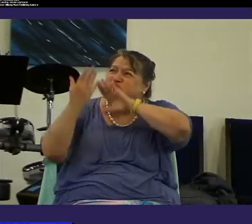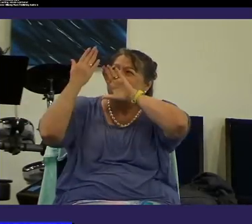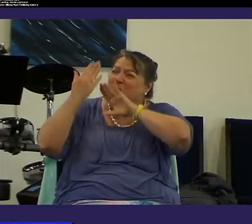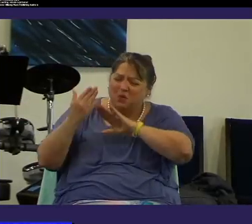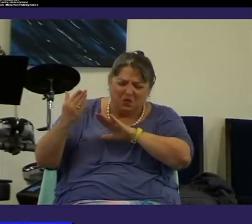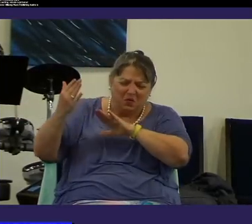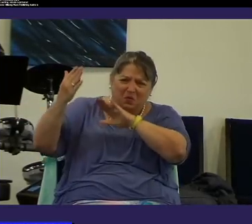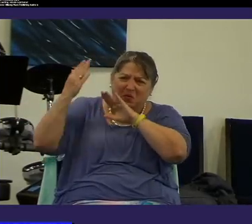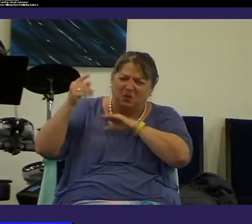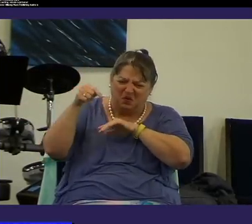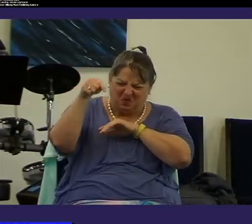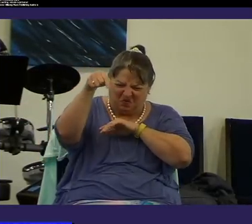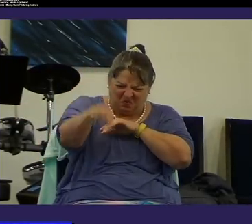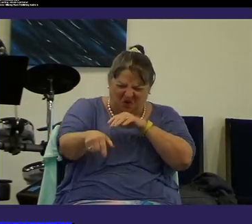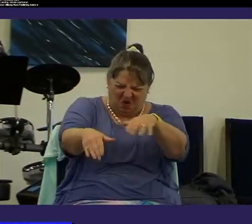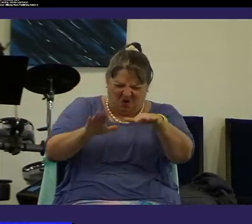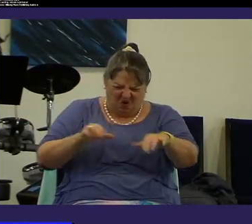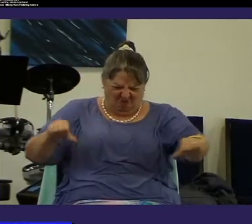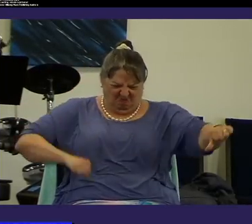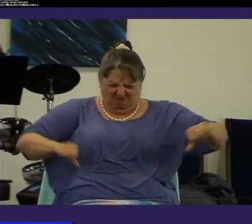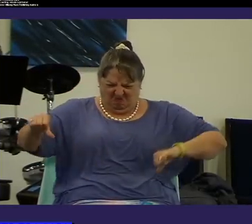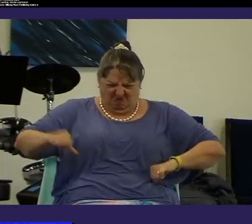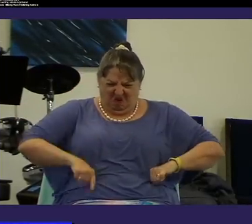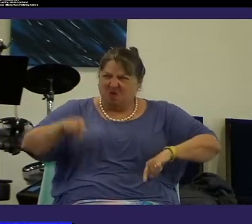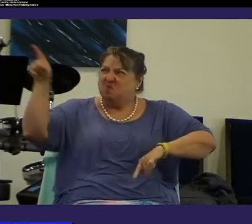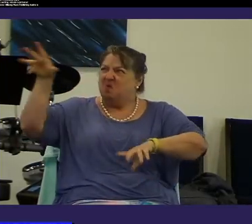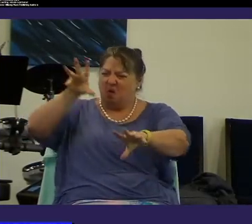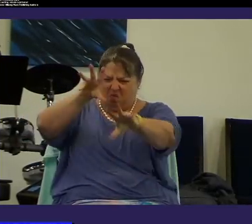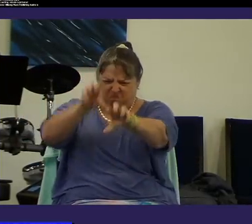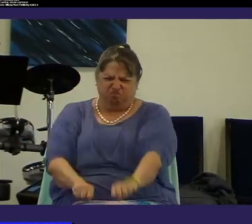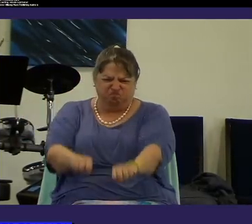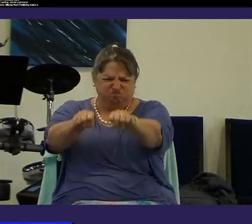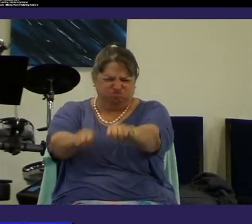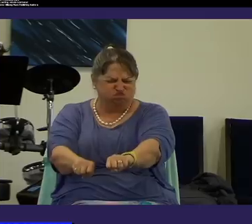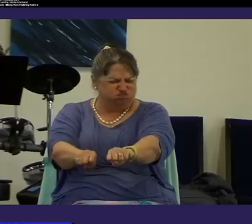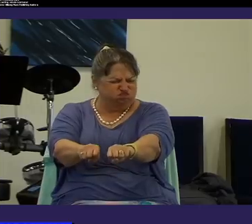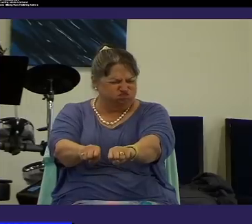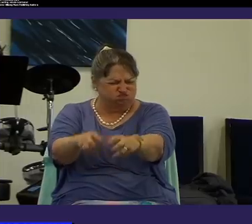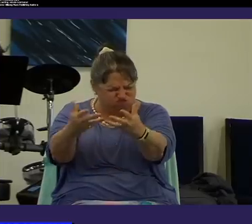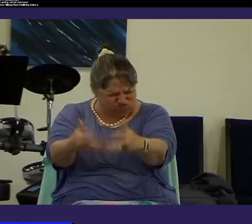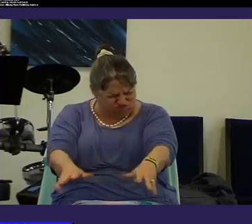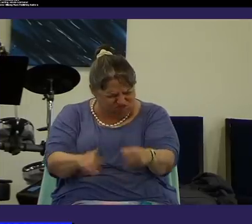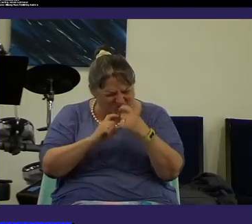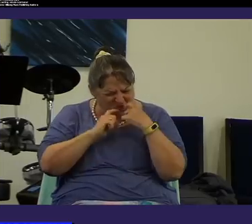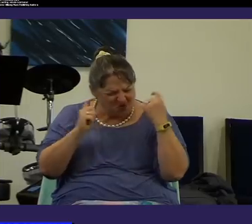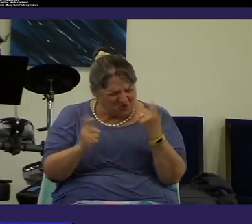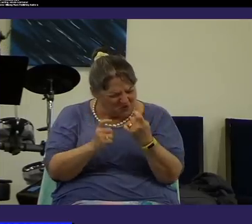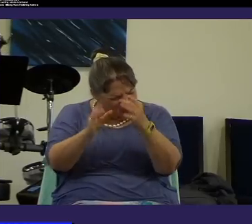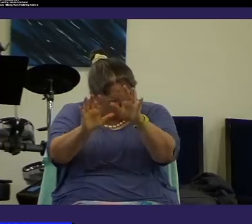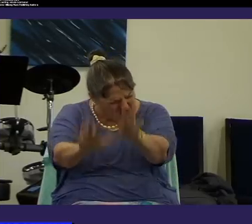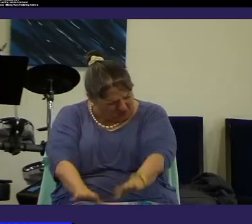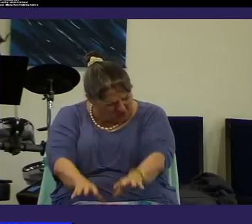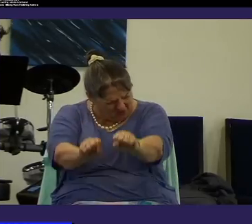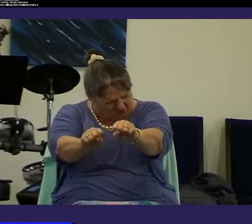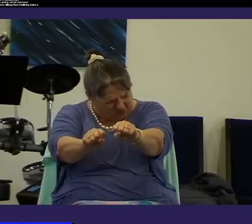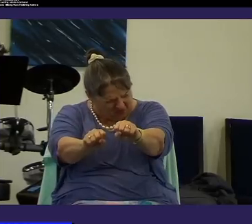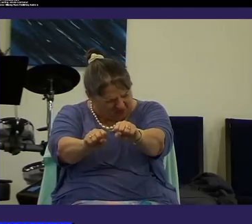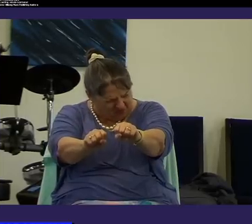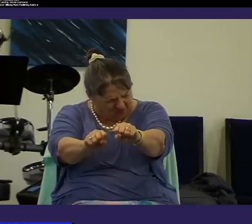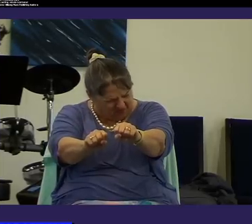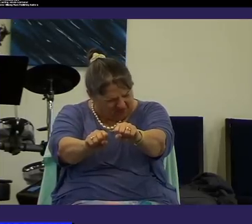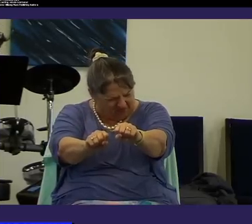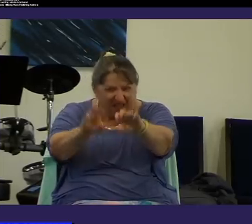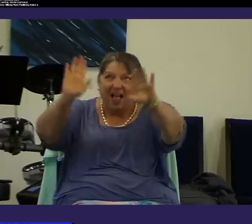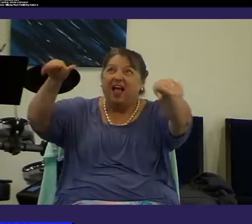You silenced the boast of sin and grave.